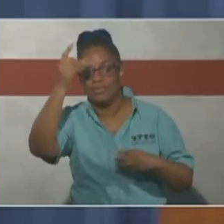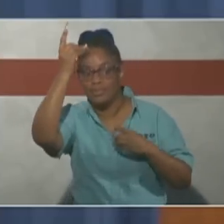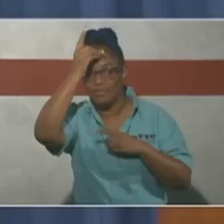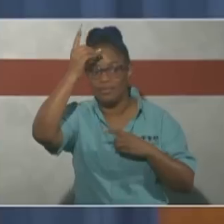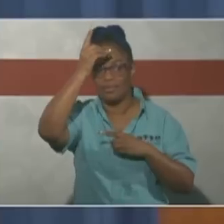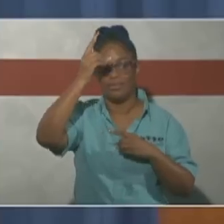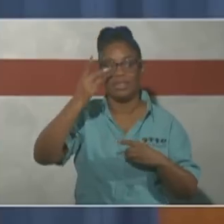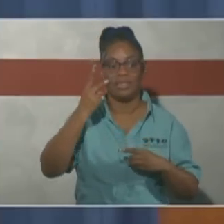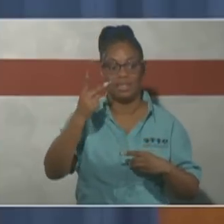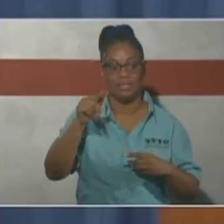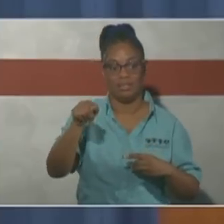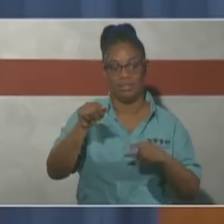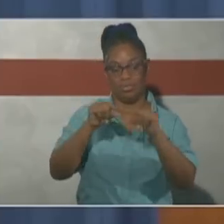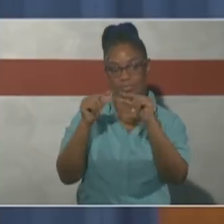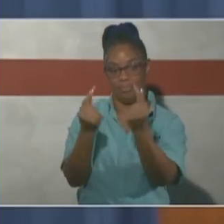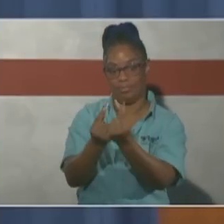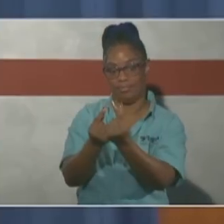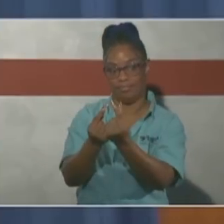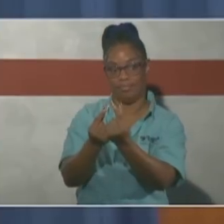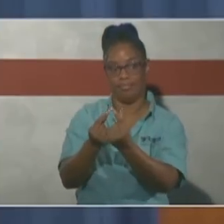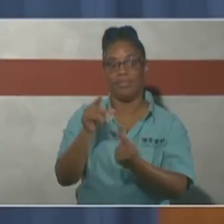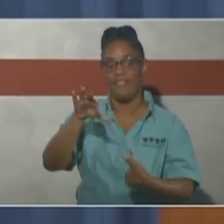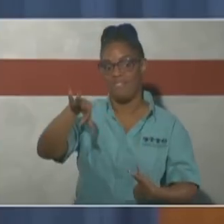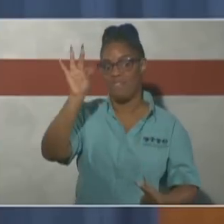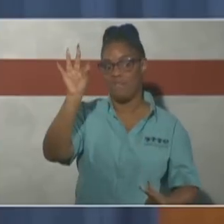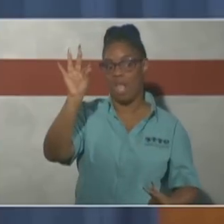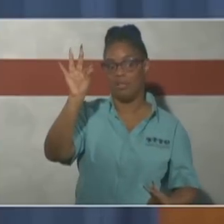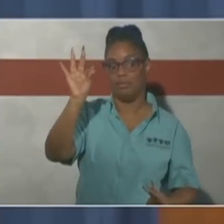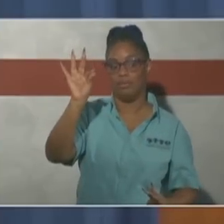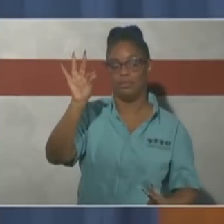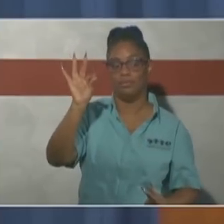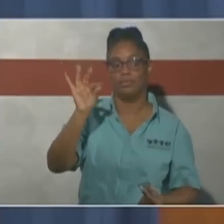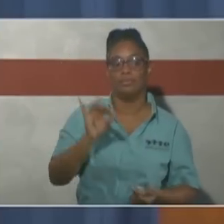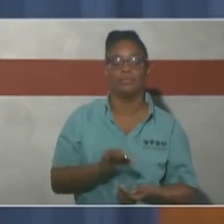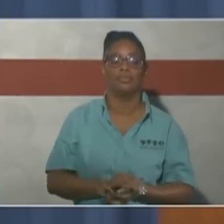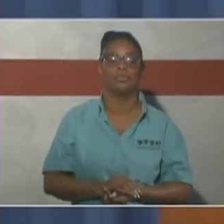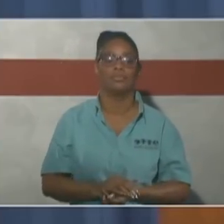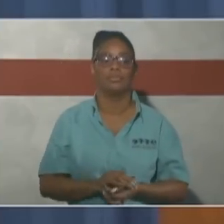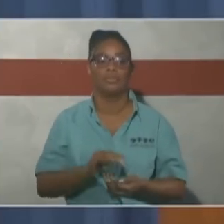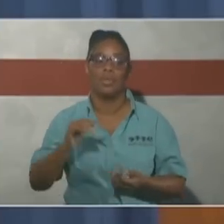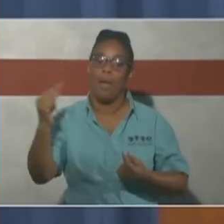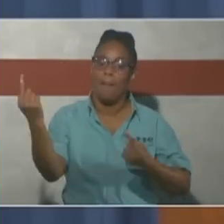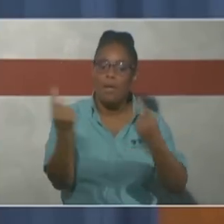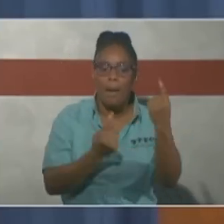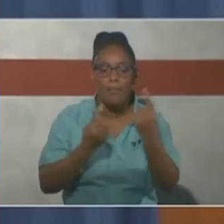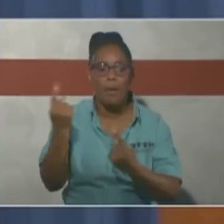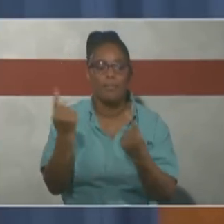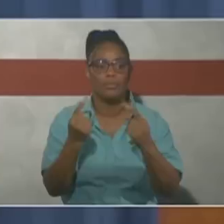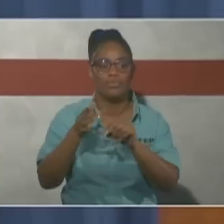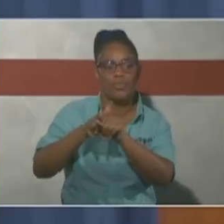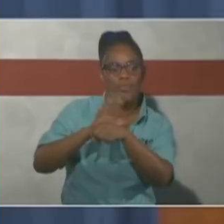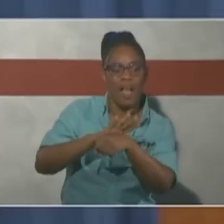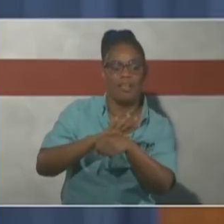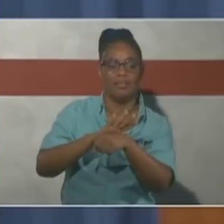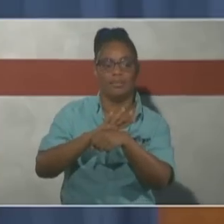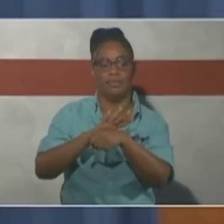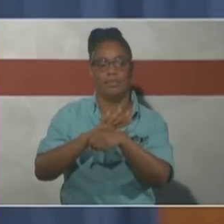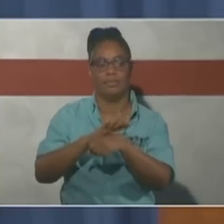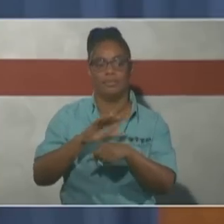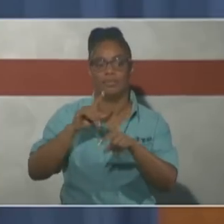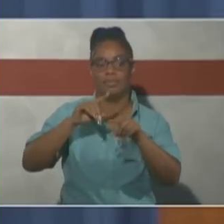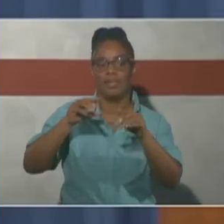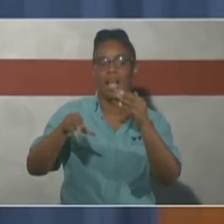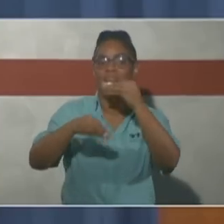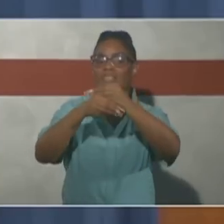age. Those children also with their own comorbidities, for example, having being born with